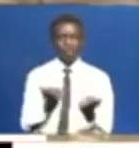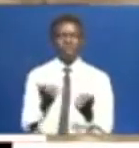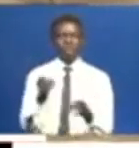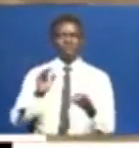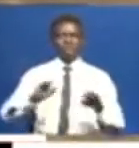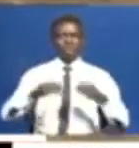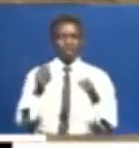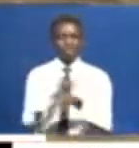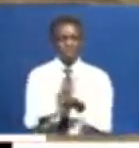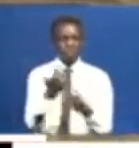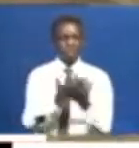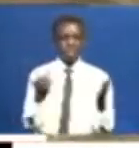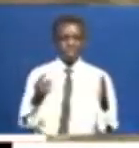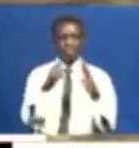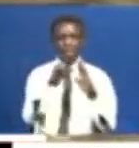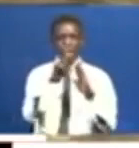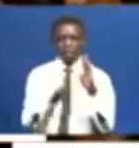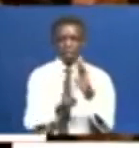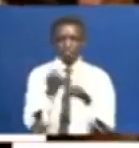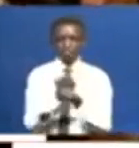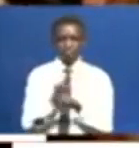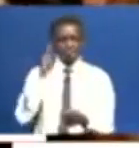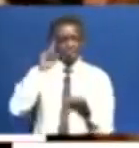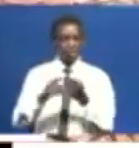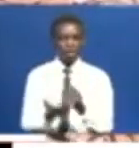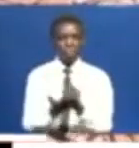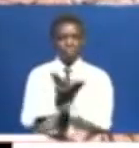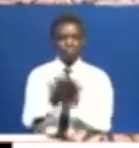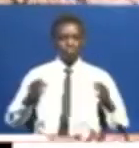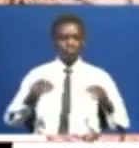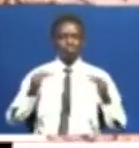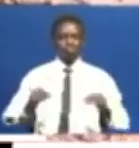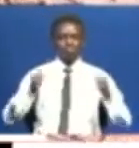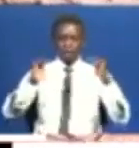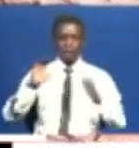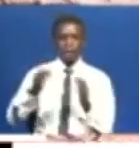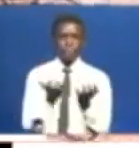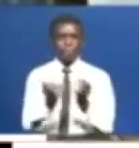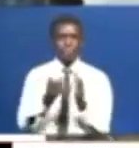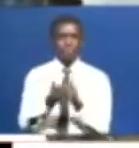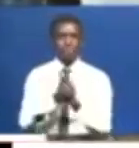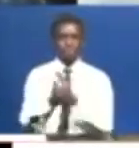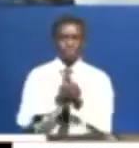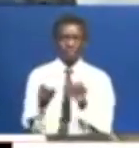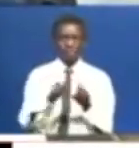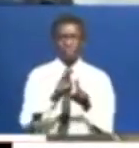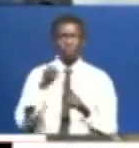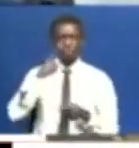modules, webinars and resources to help them enhance their business skills, financial management and overall competitiveness in the market.